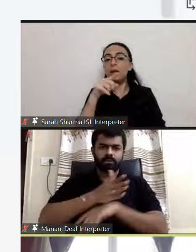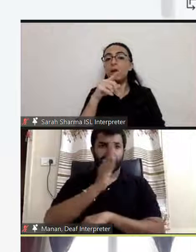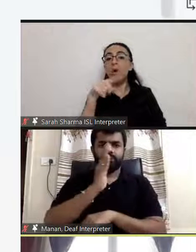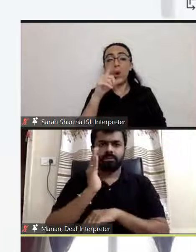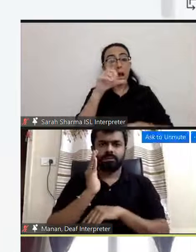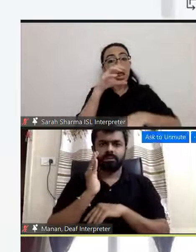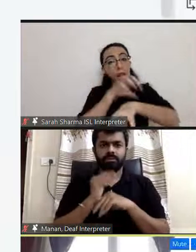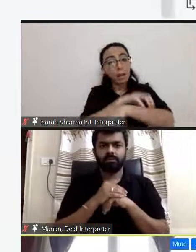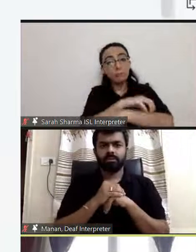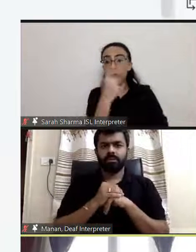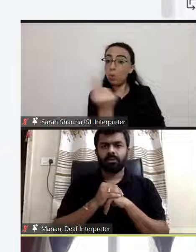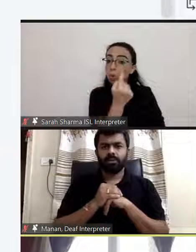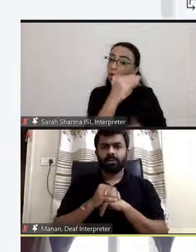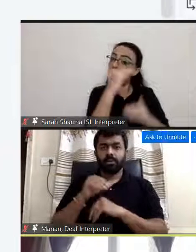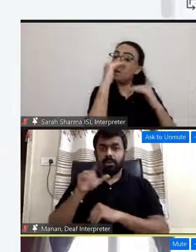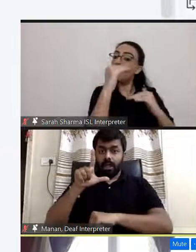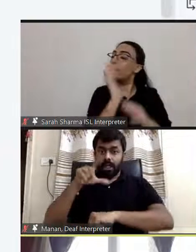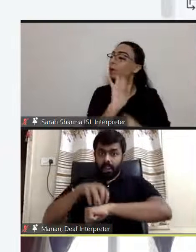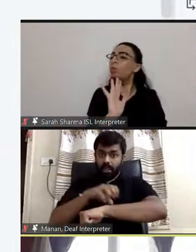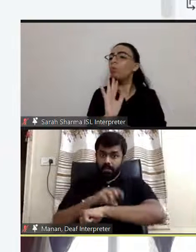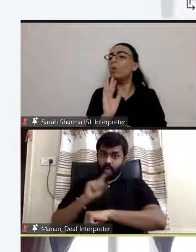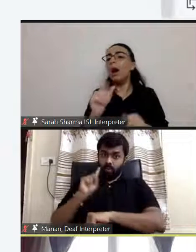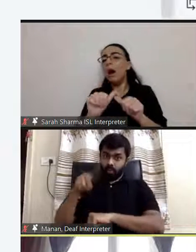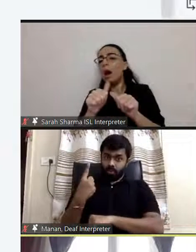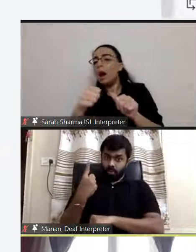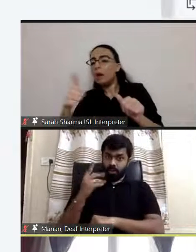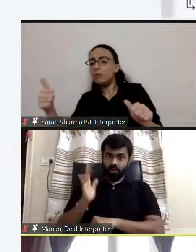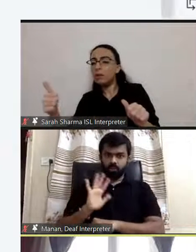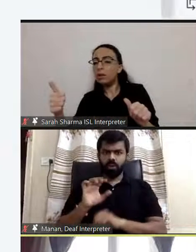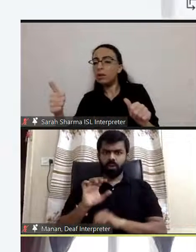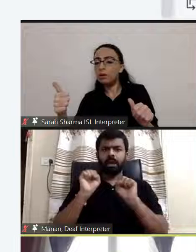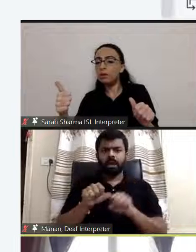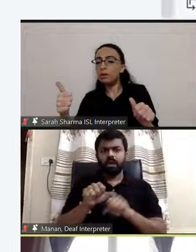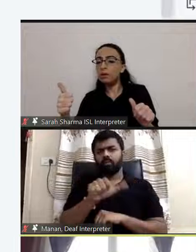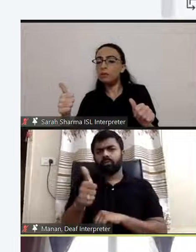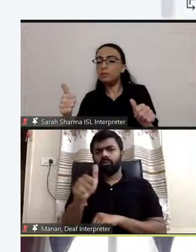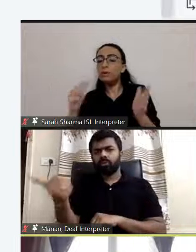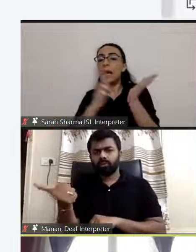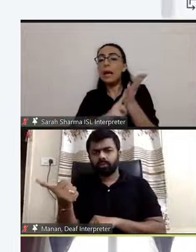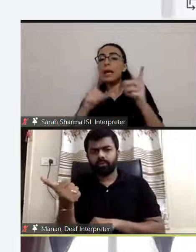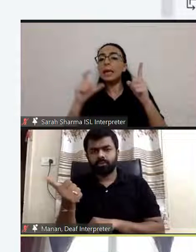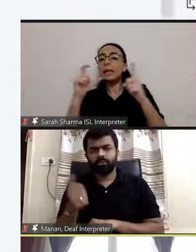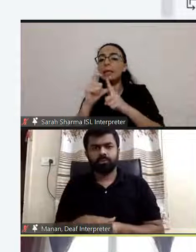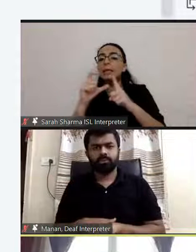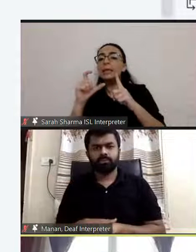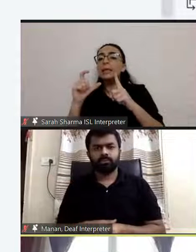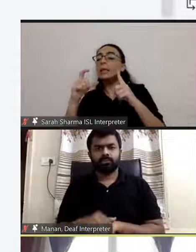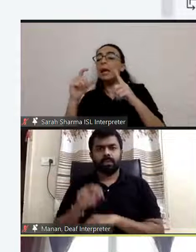by leprosy, but also other entities like